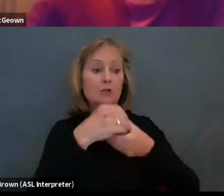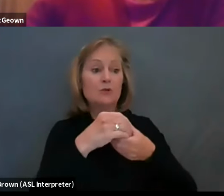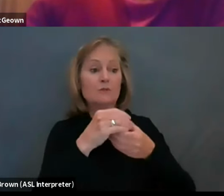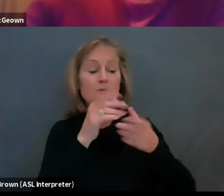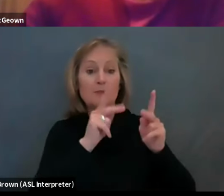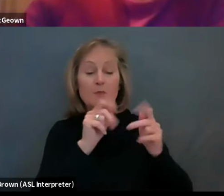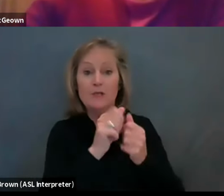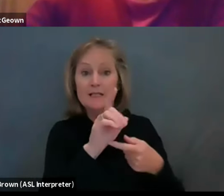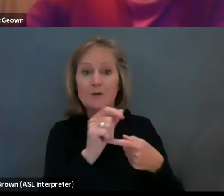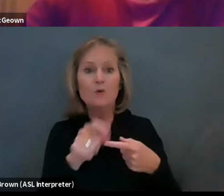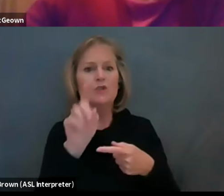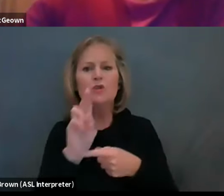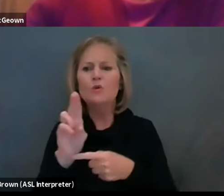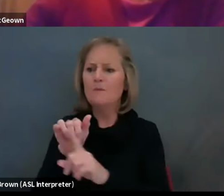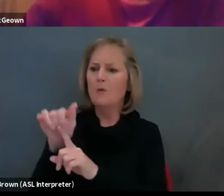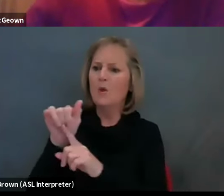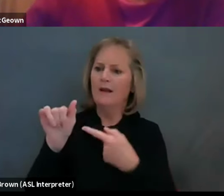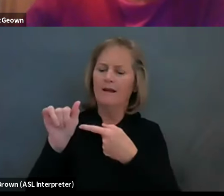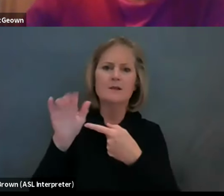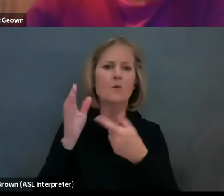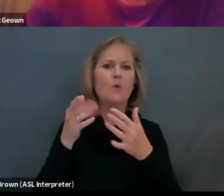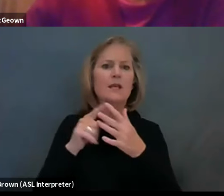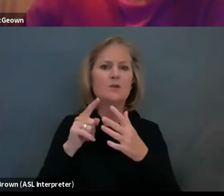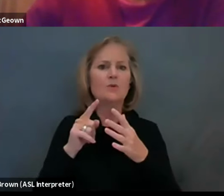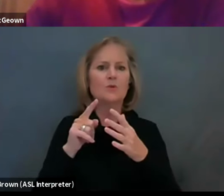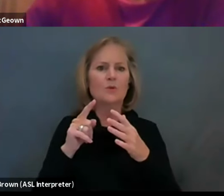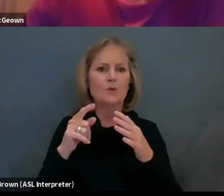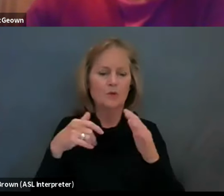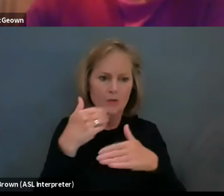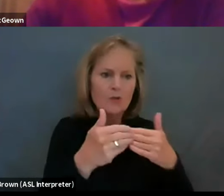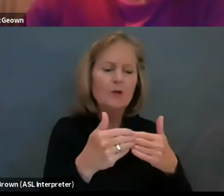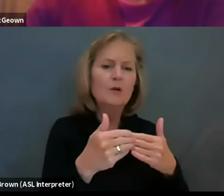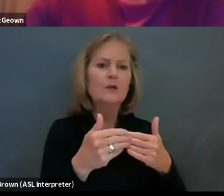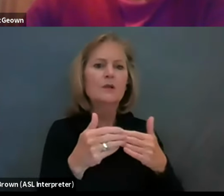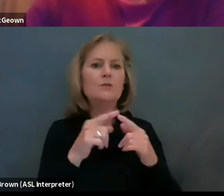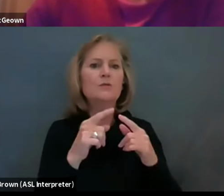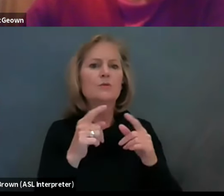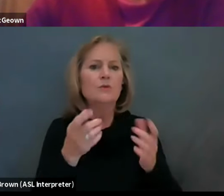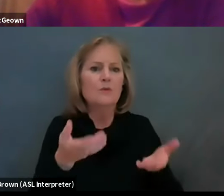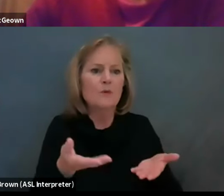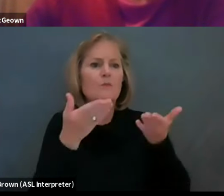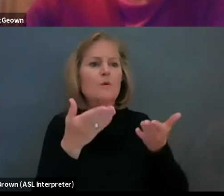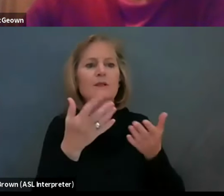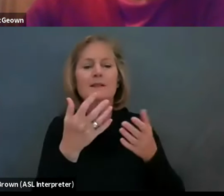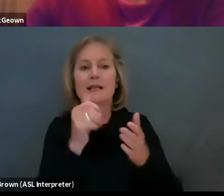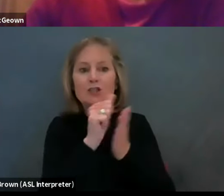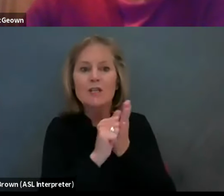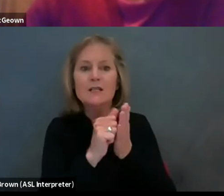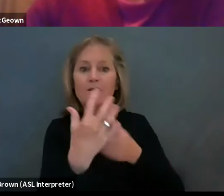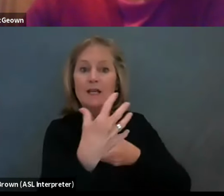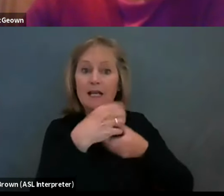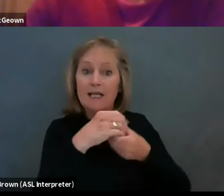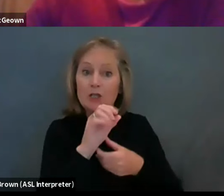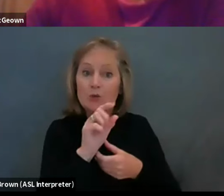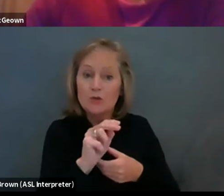disabilities. We should use it as a way to push us forward in order to promote the agenda of inclusion. We need to